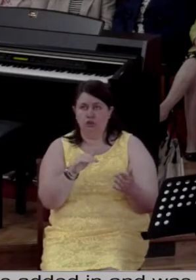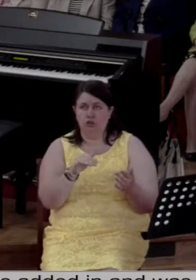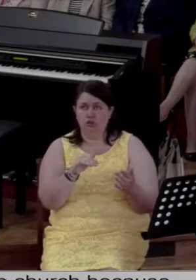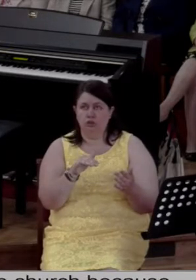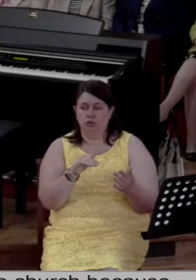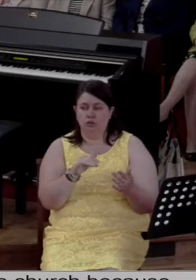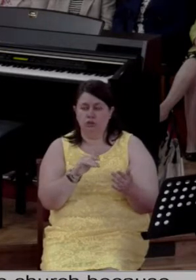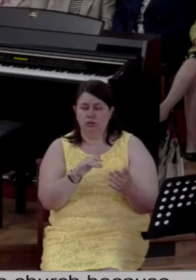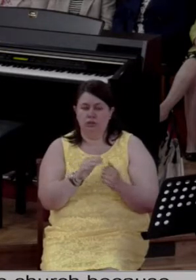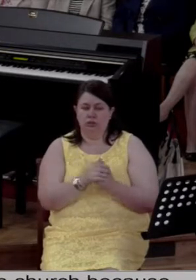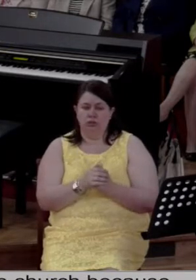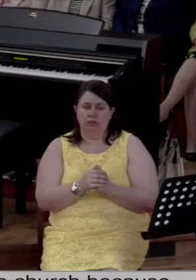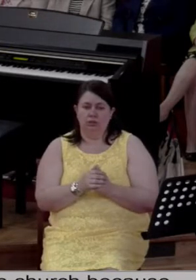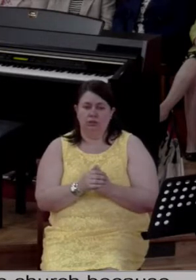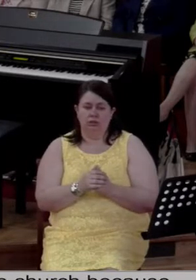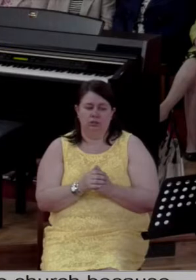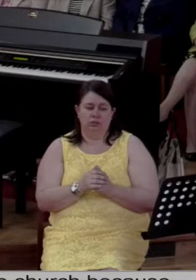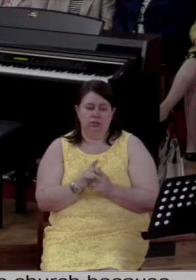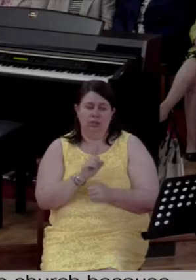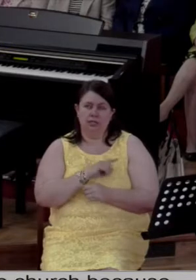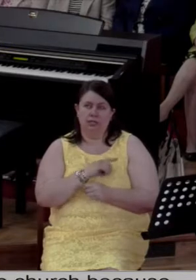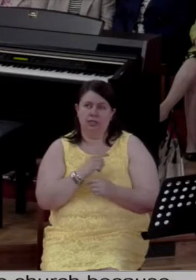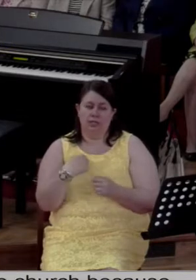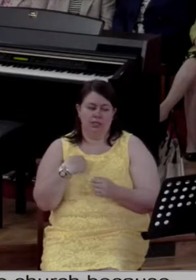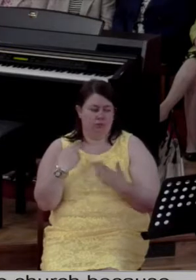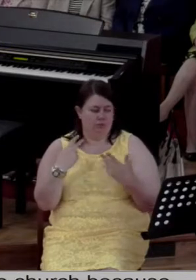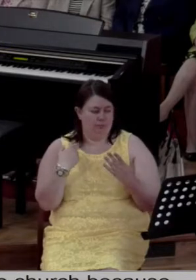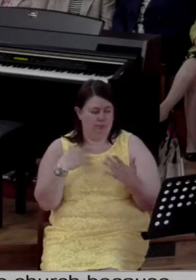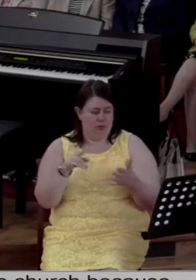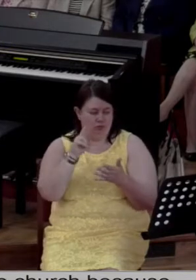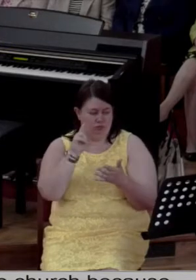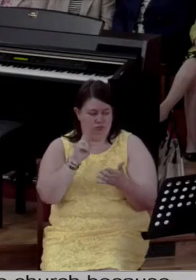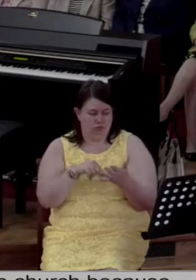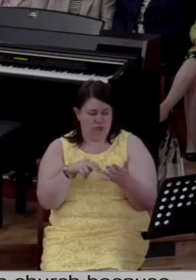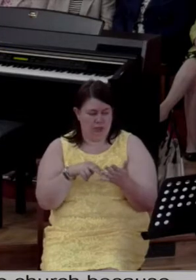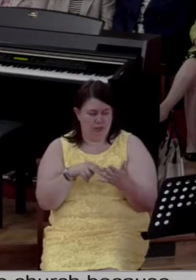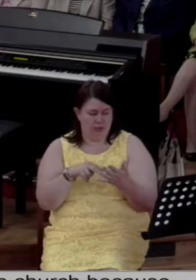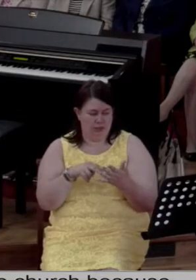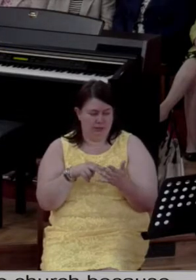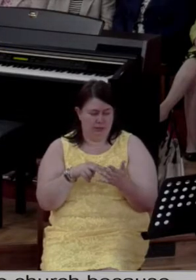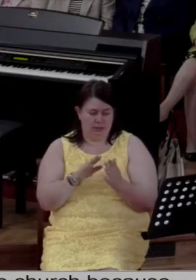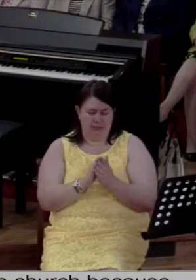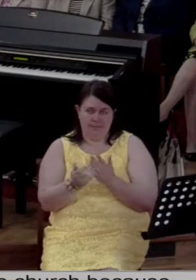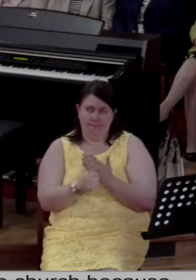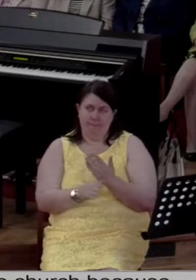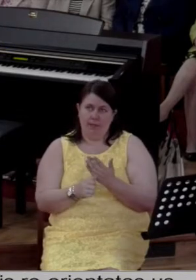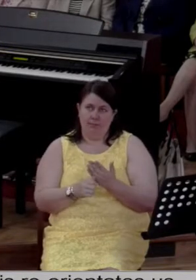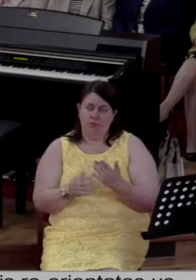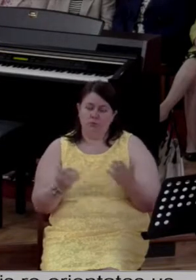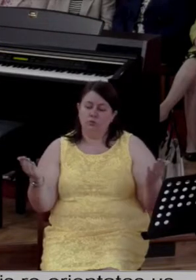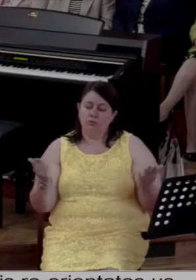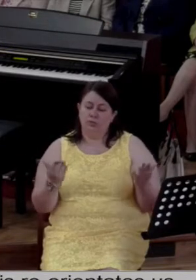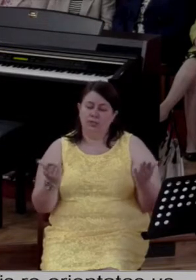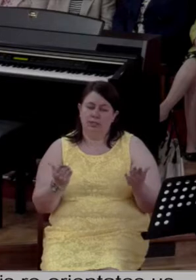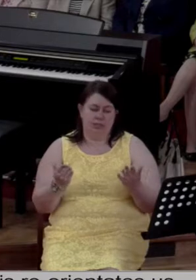scriptural basis. And that's why I read to you from 1 Corinthians chapter 29 this